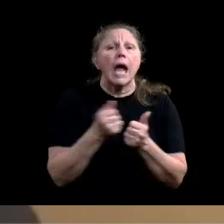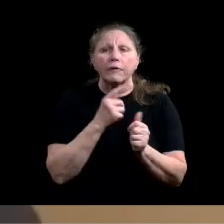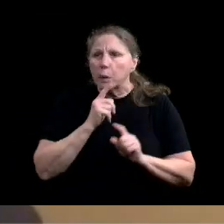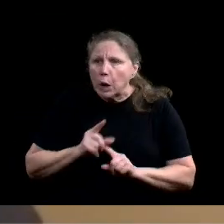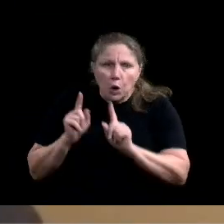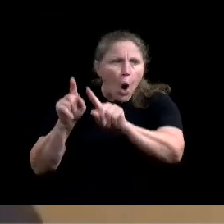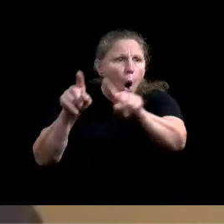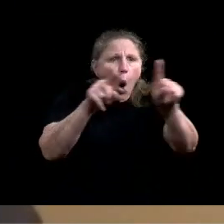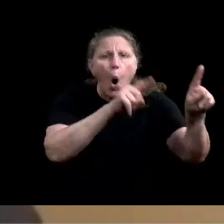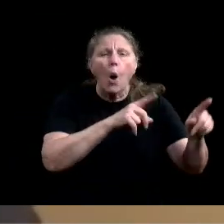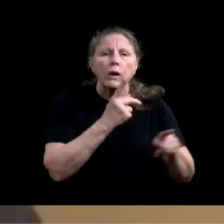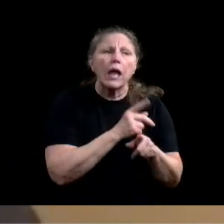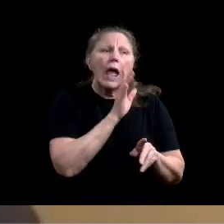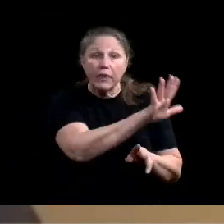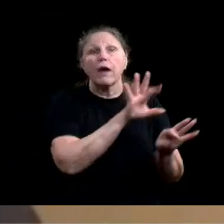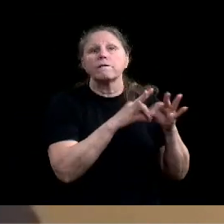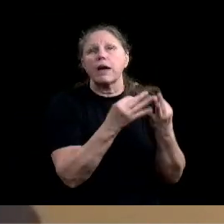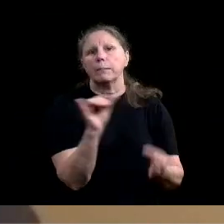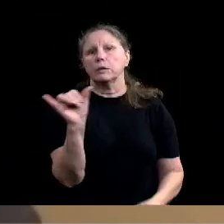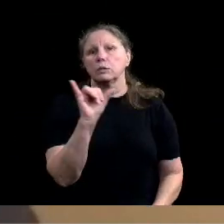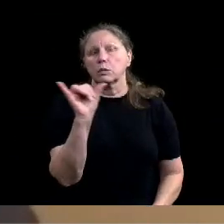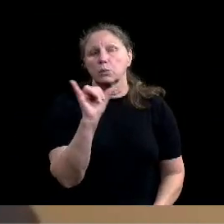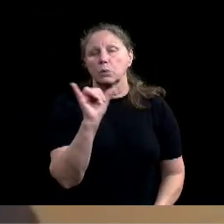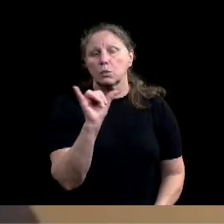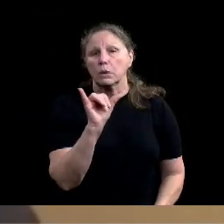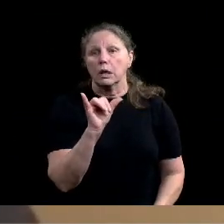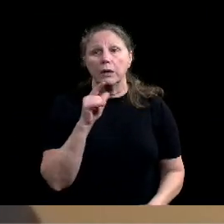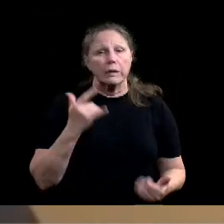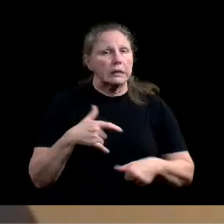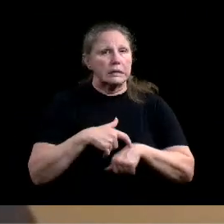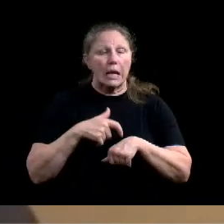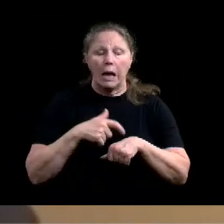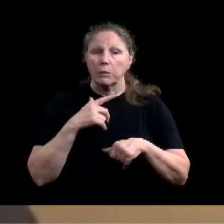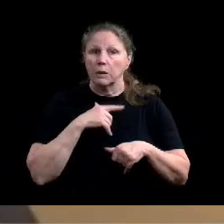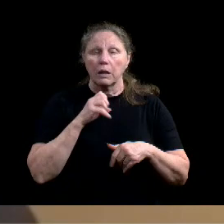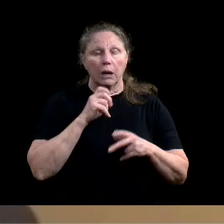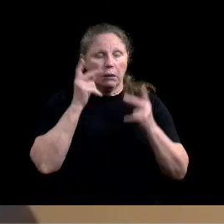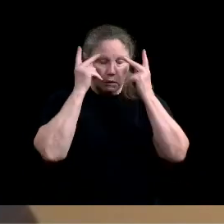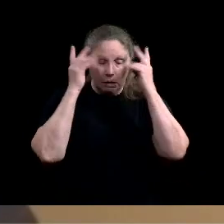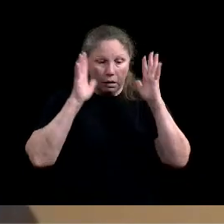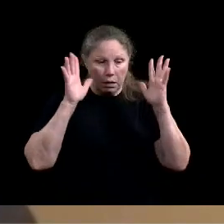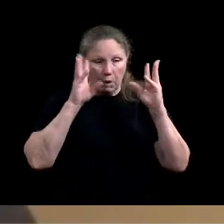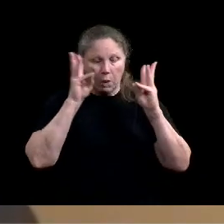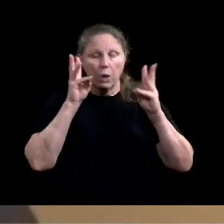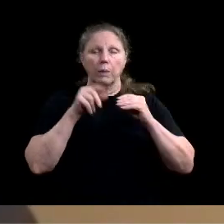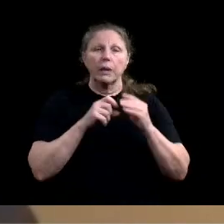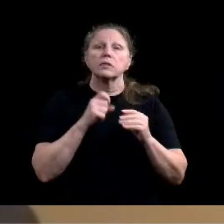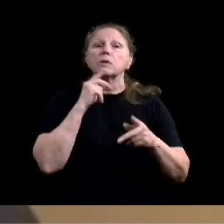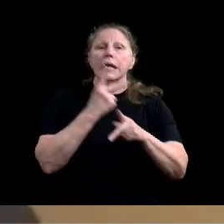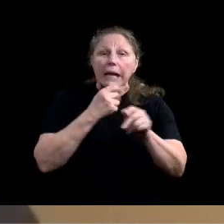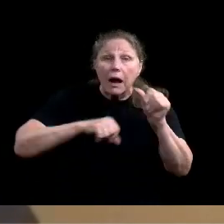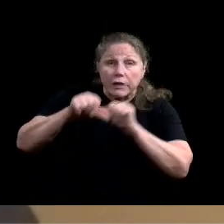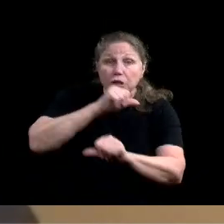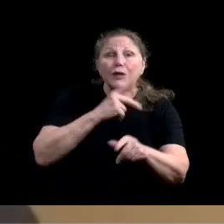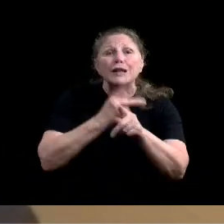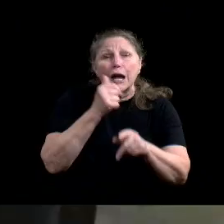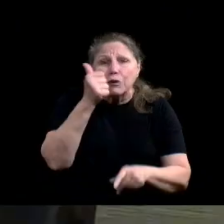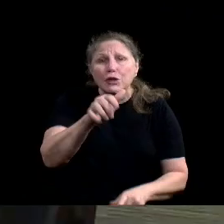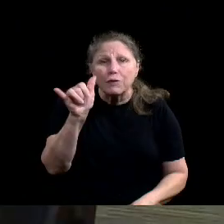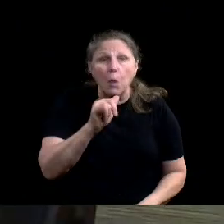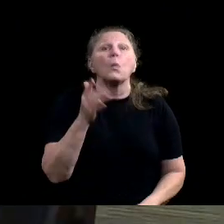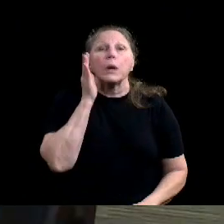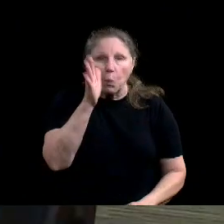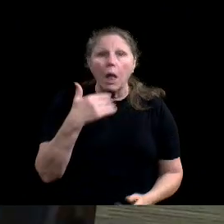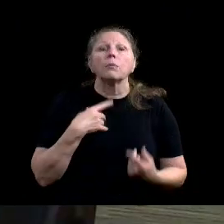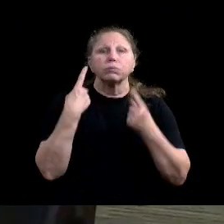them. I ask that you take care of yourselves and take care of one another. We will get through this together. Thank you. Mayor